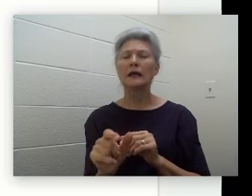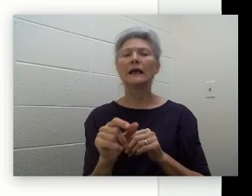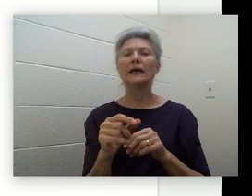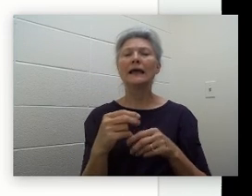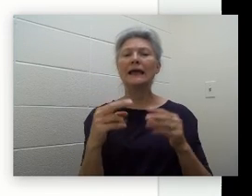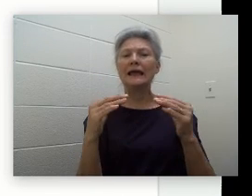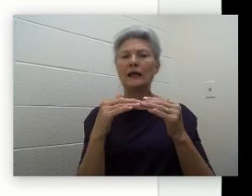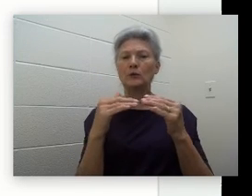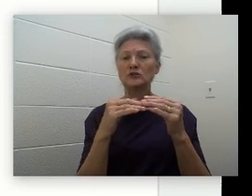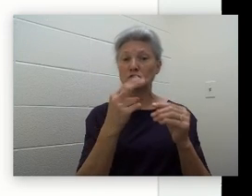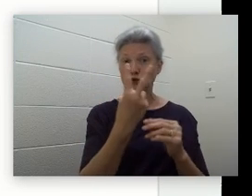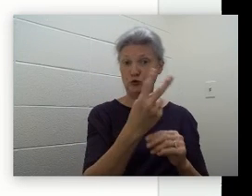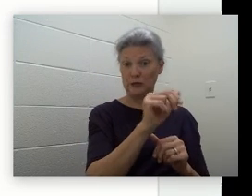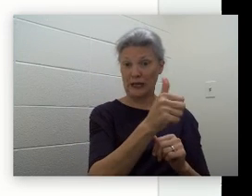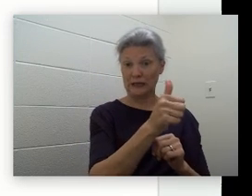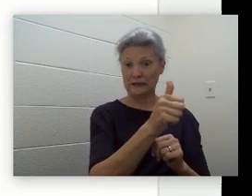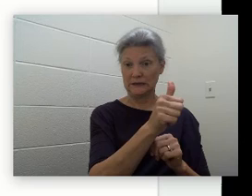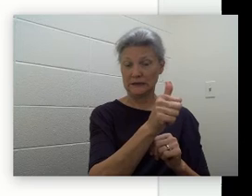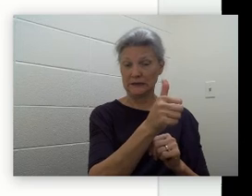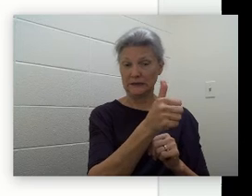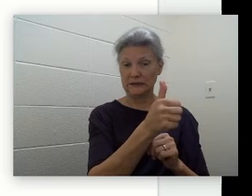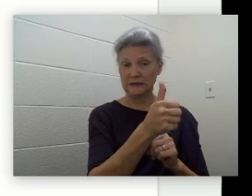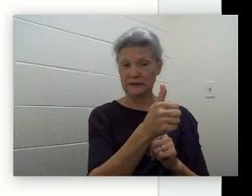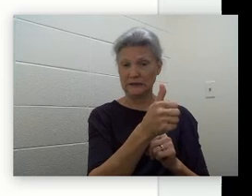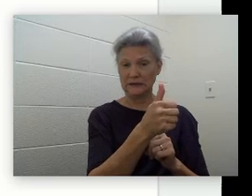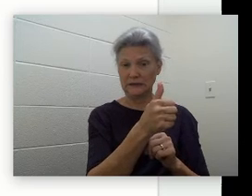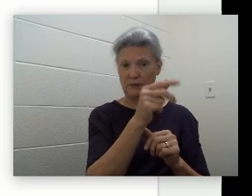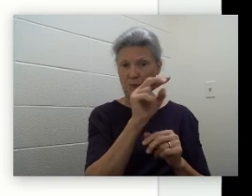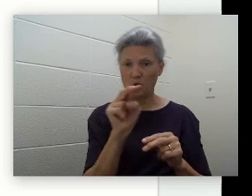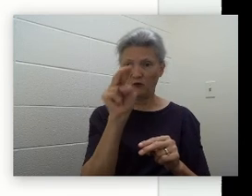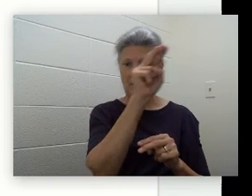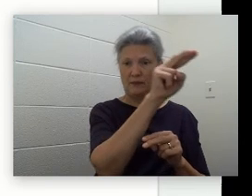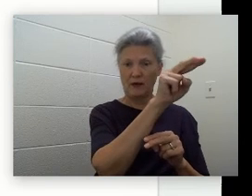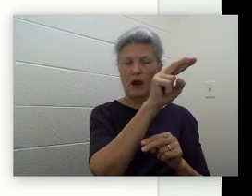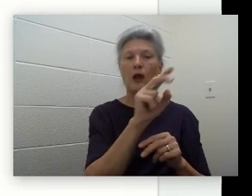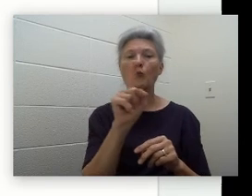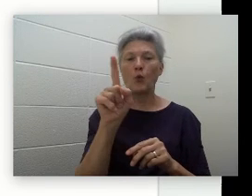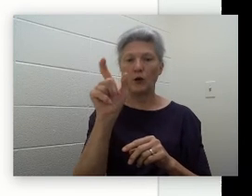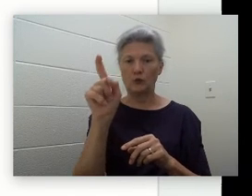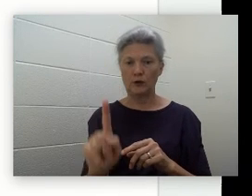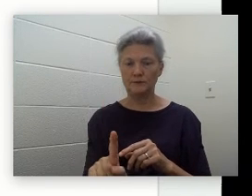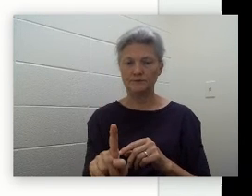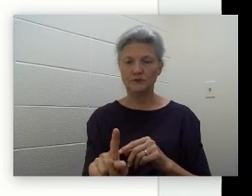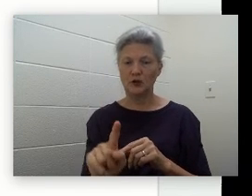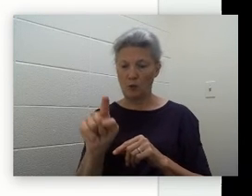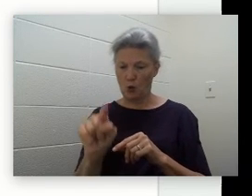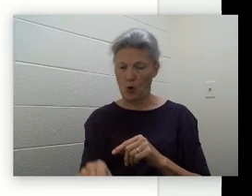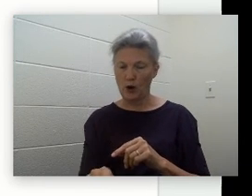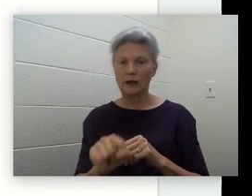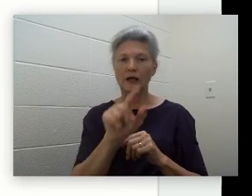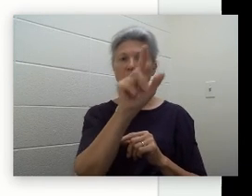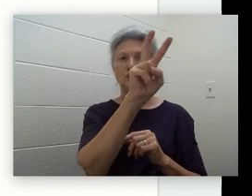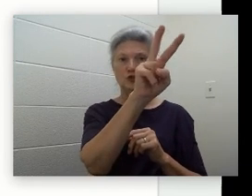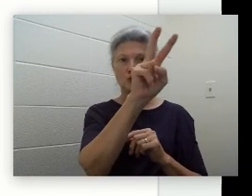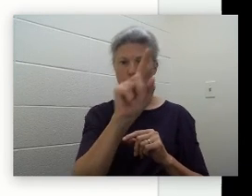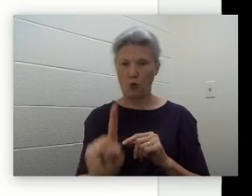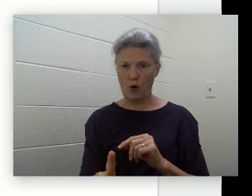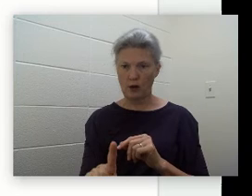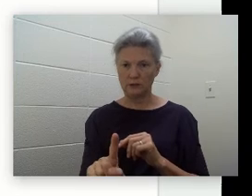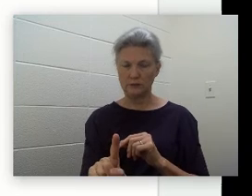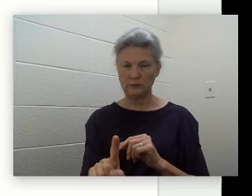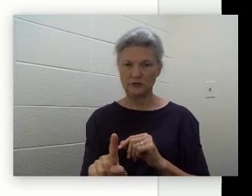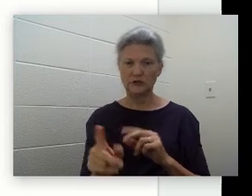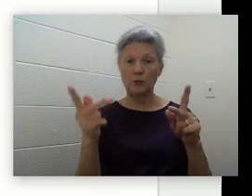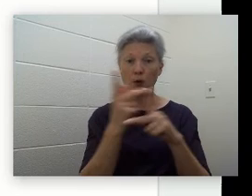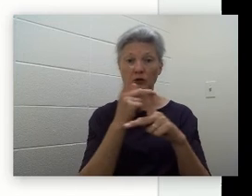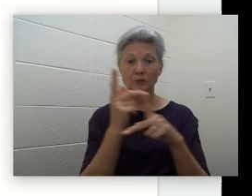of 2 tens. I'm going to put that in my tens column, and 1 1. Now let's go ahead and let's multiply in our